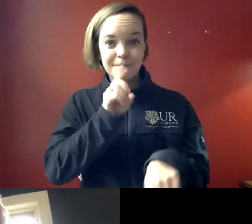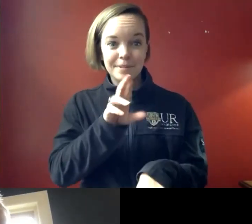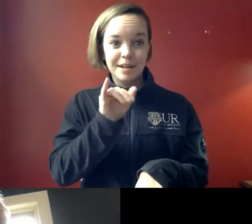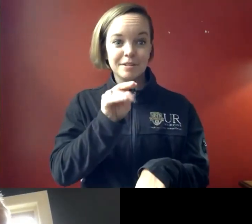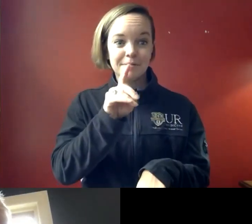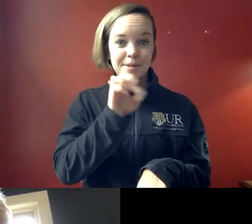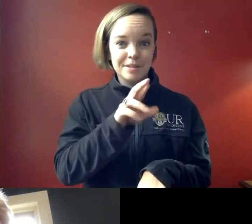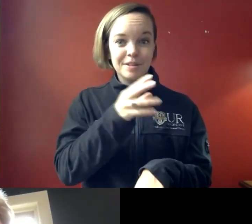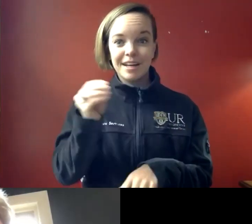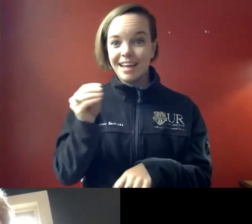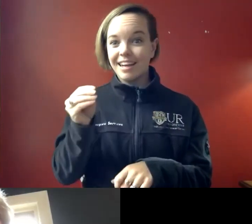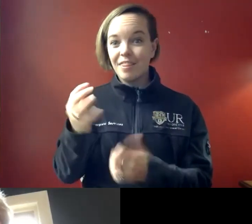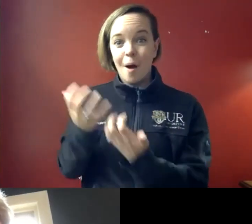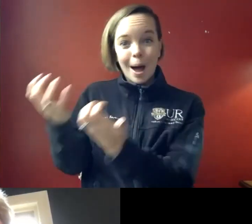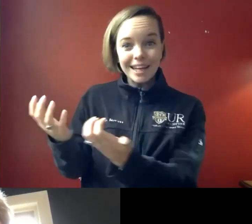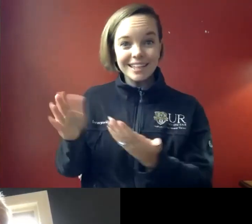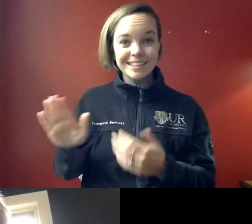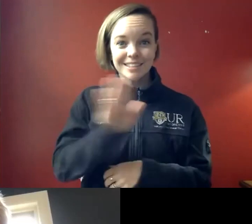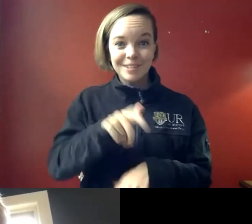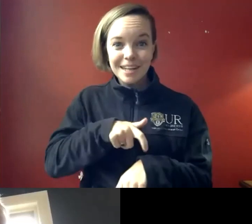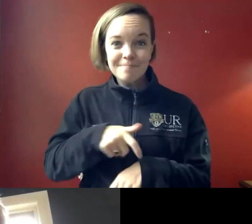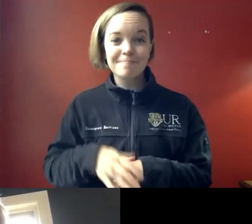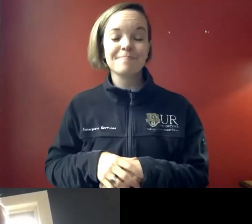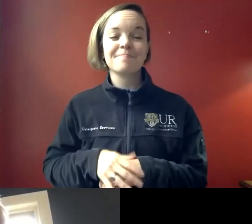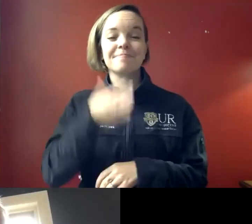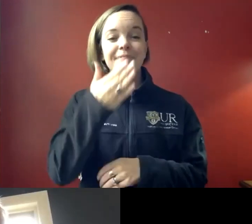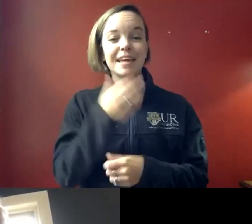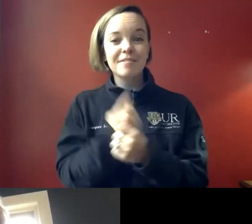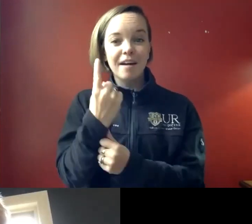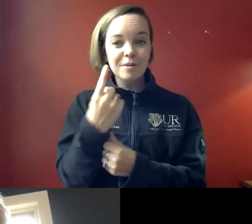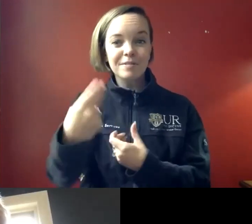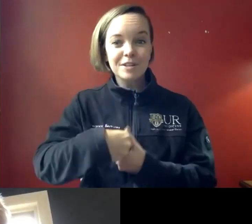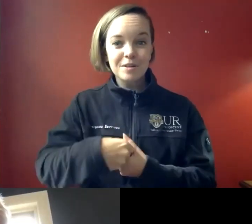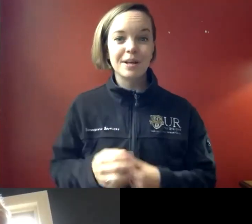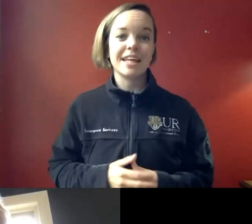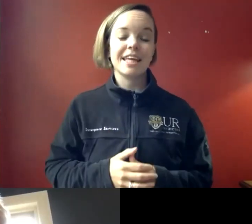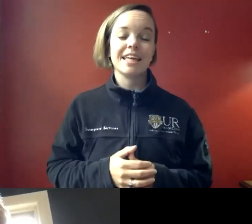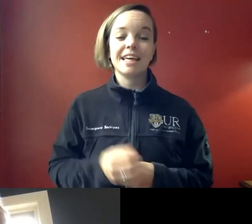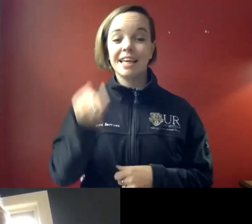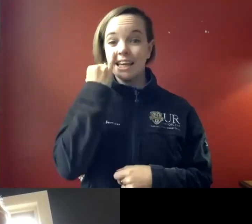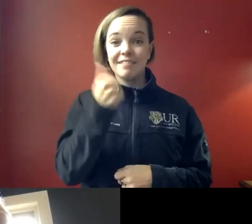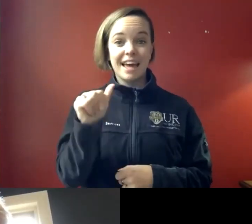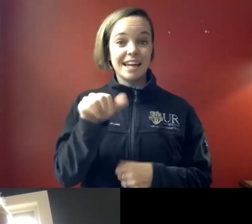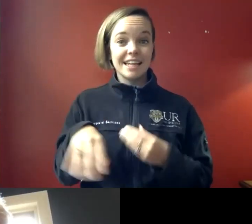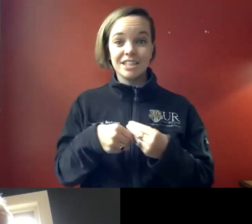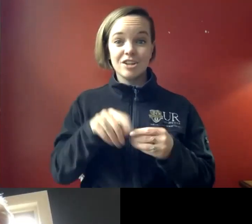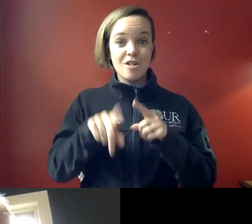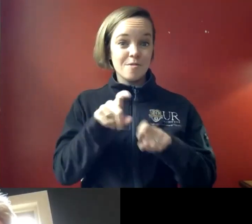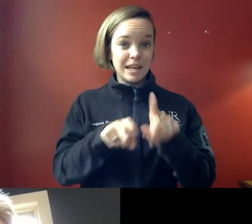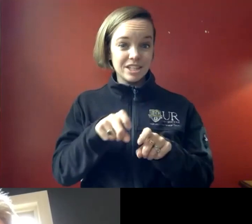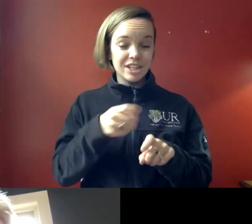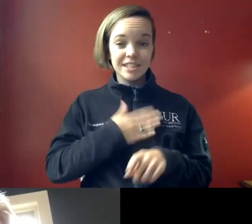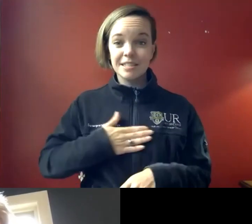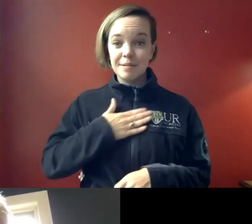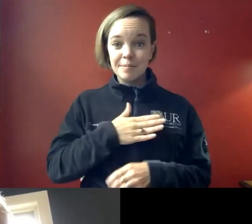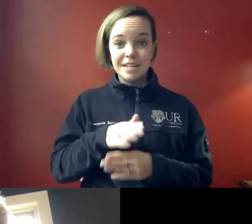all of the audience members. I want to thank everyone for joining. If there are additional questions, please share them with the